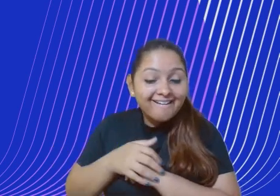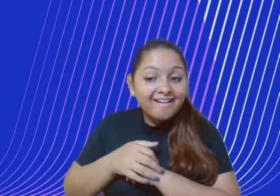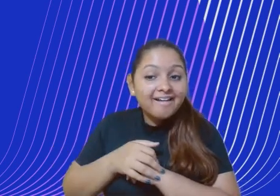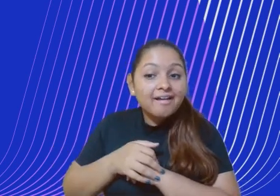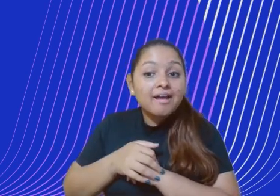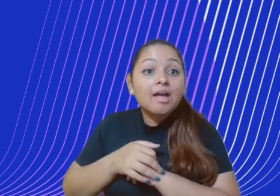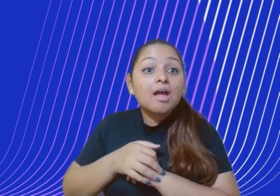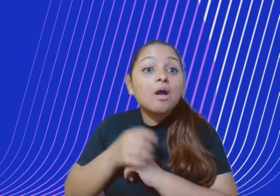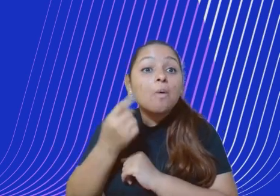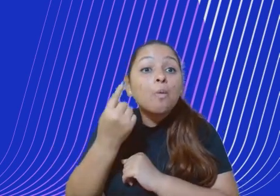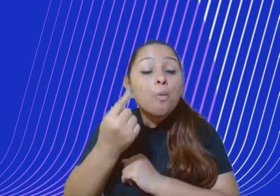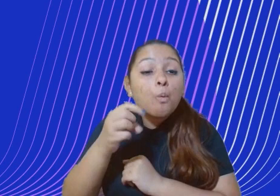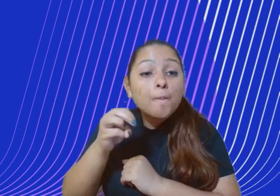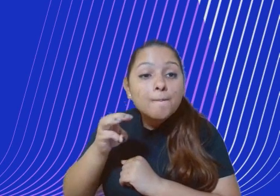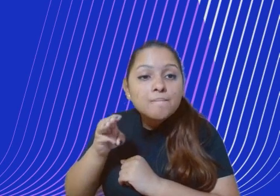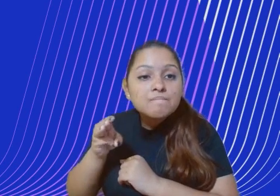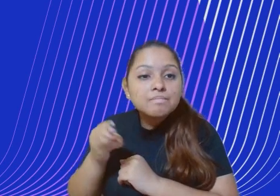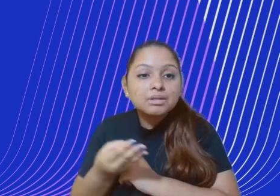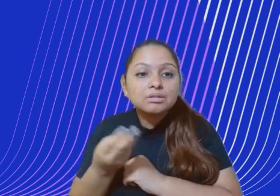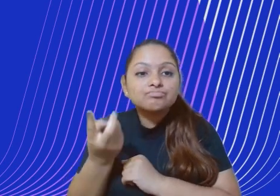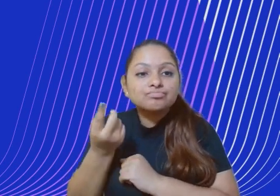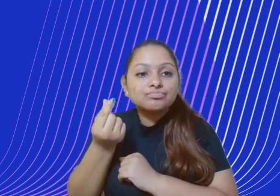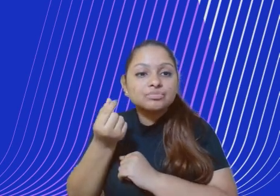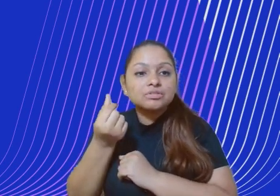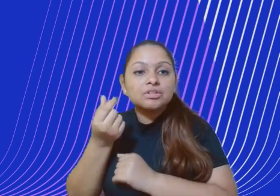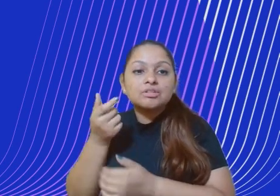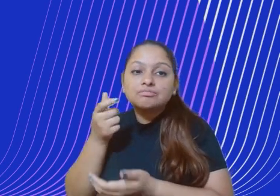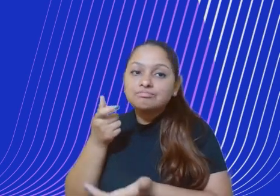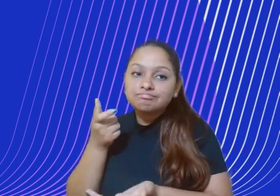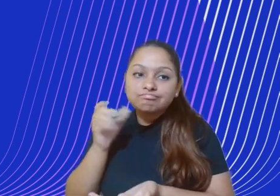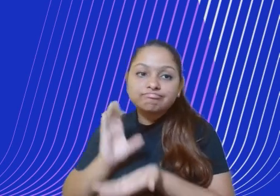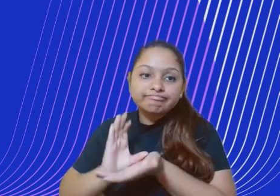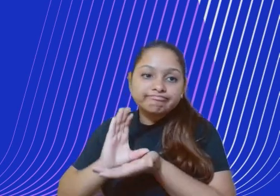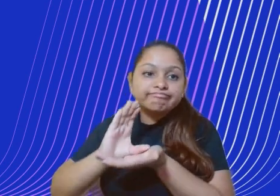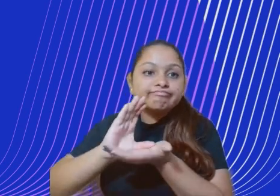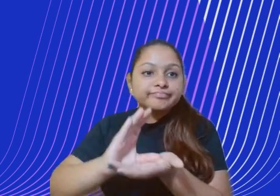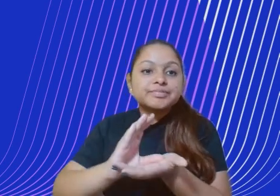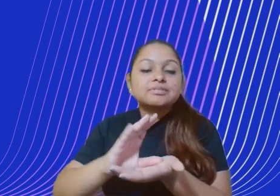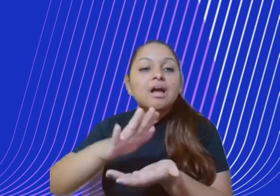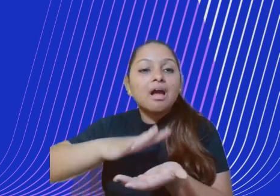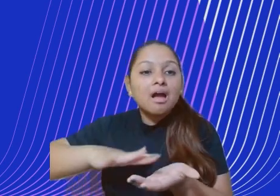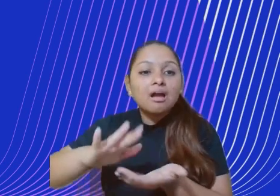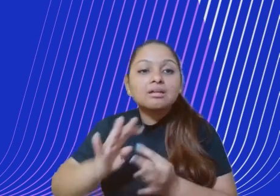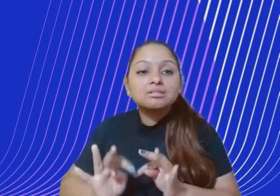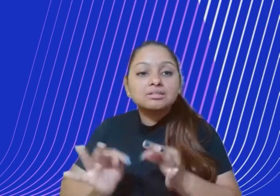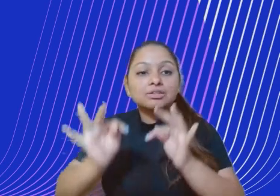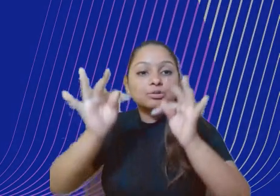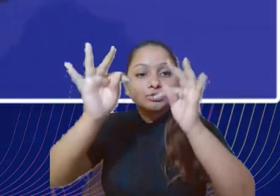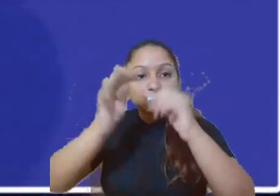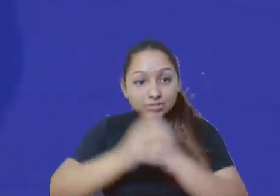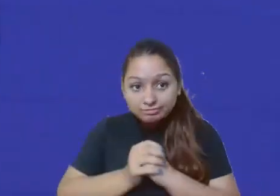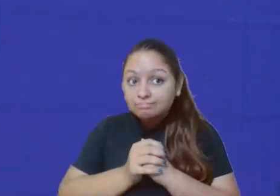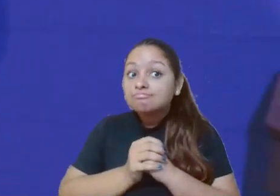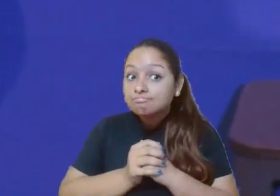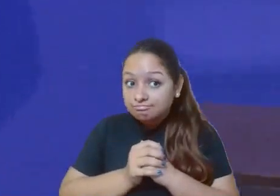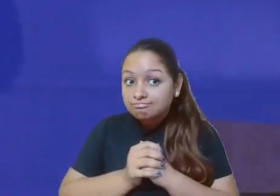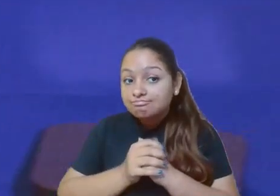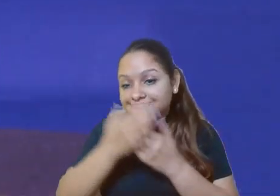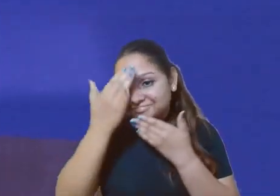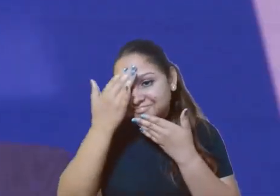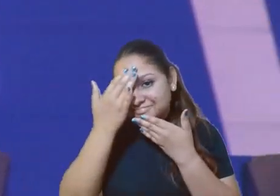moved more than 1 billion reais in project for our country. Muito obrigado. So thank you very